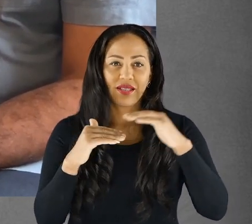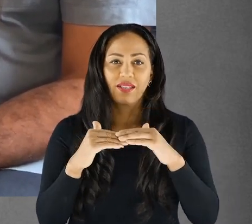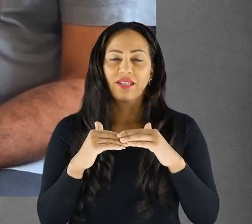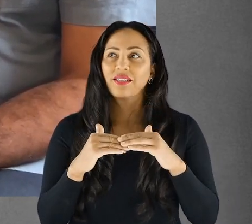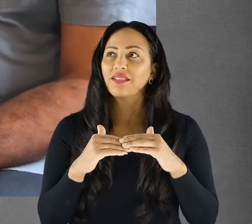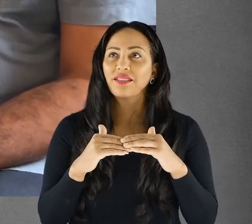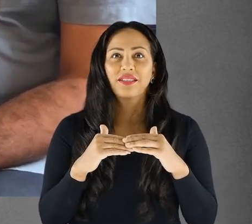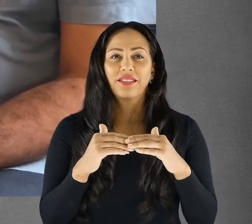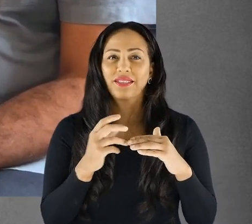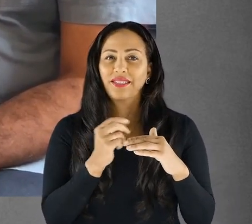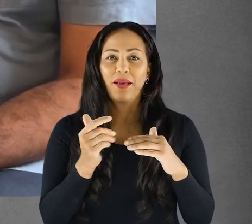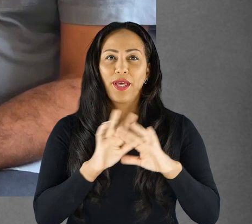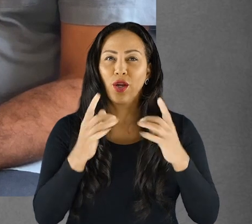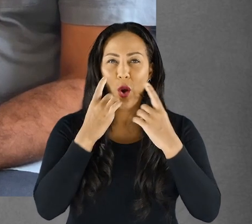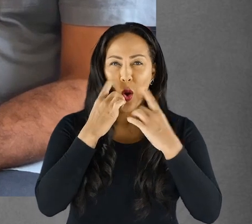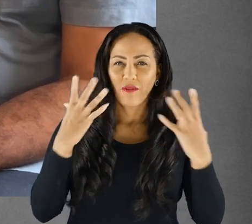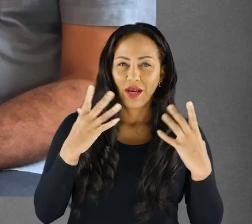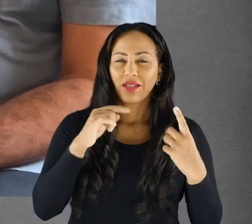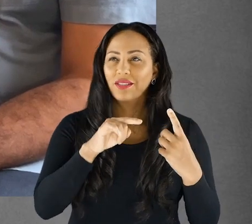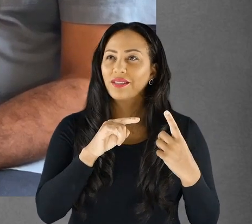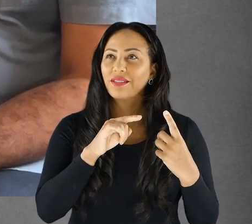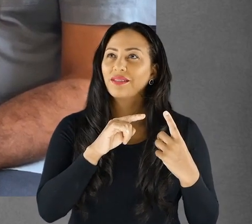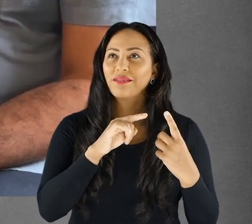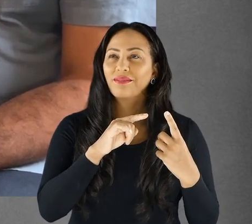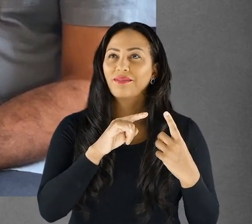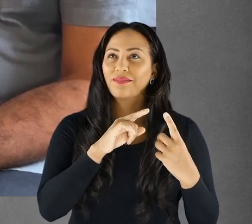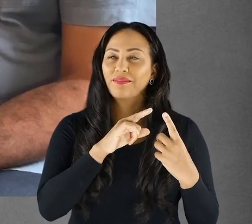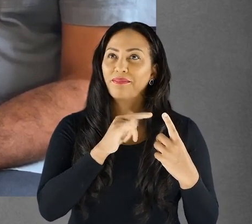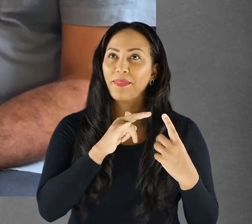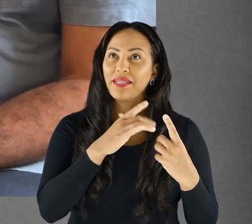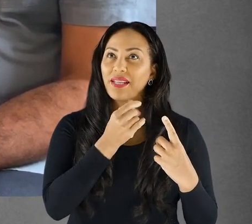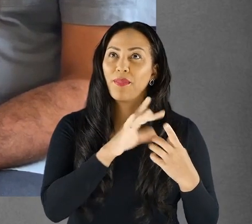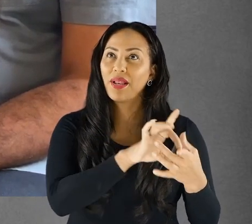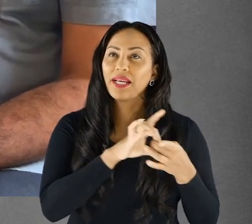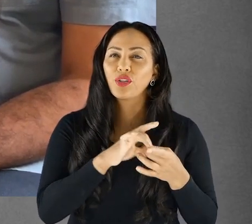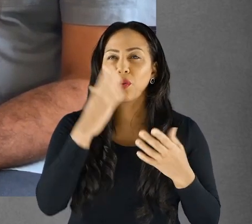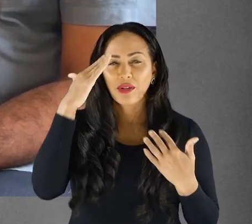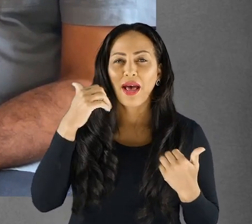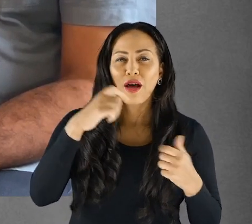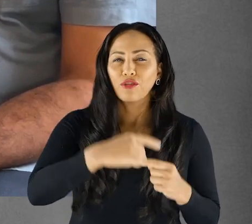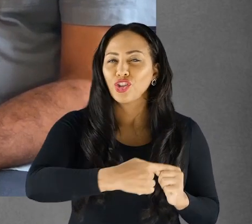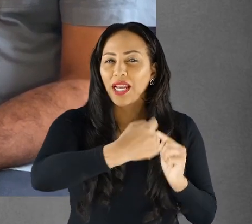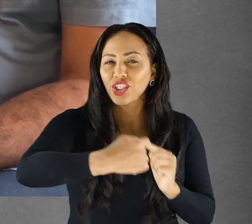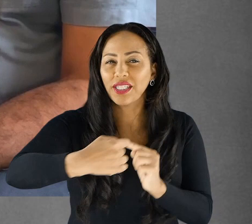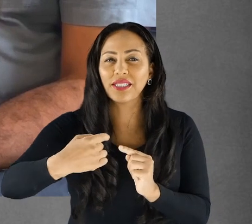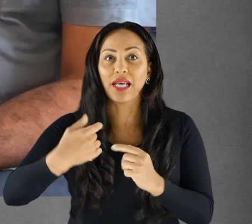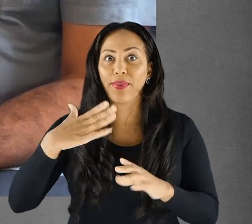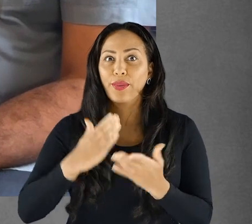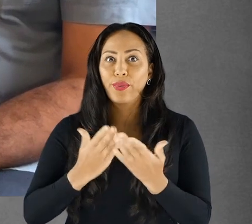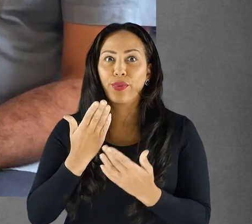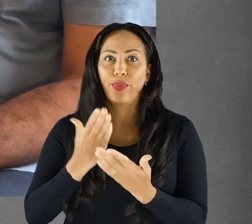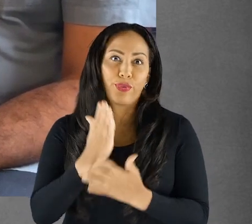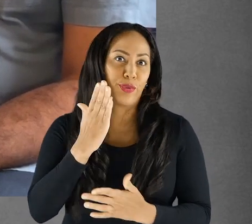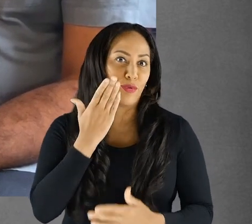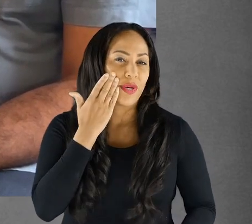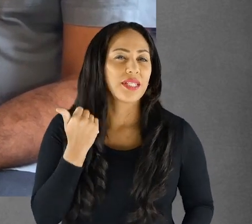don't speak specifically even to like some of the mental health challenges I have or conditions that I've had